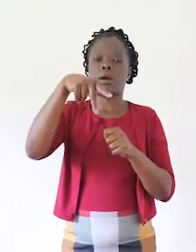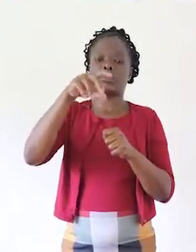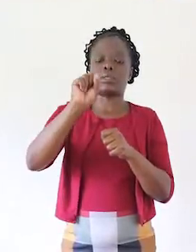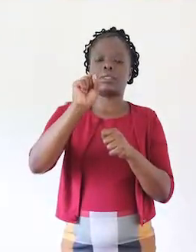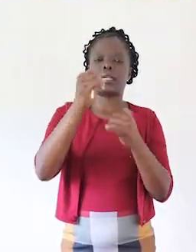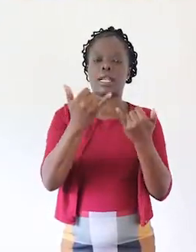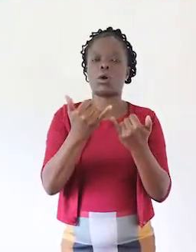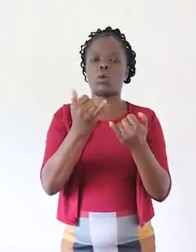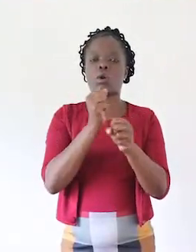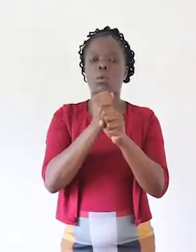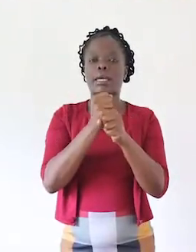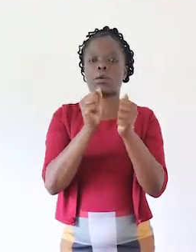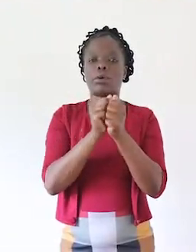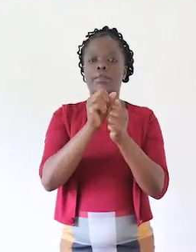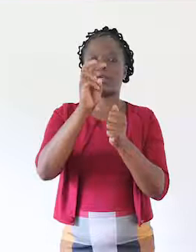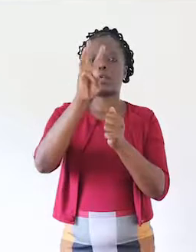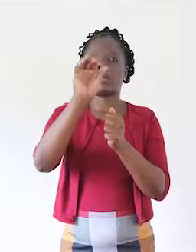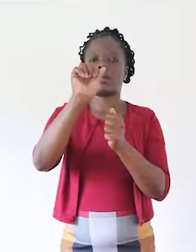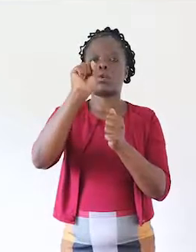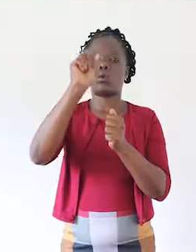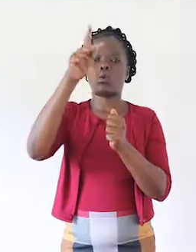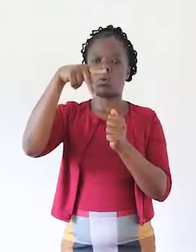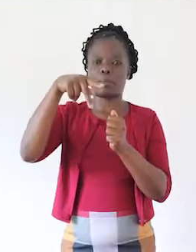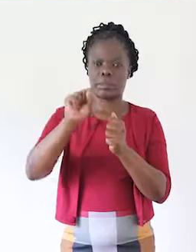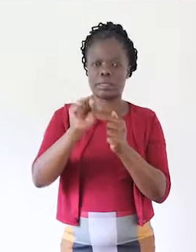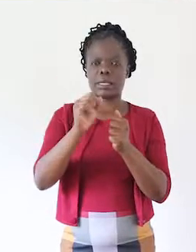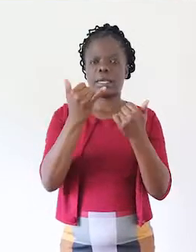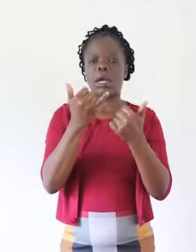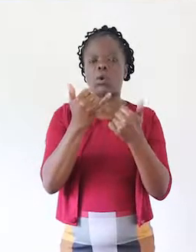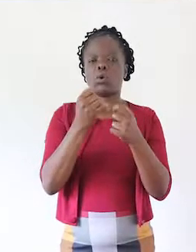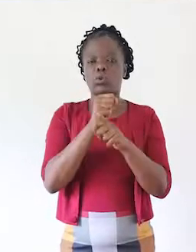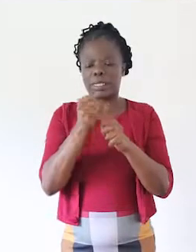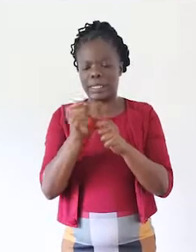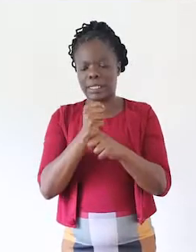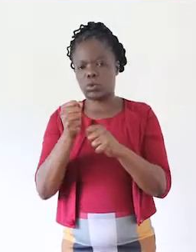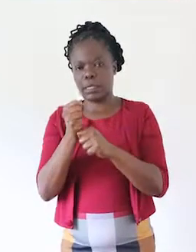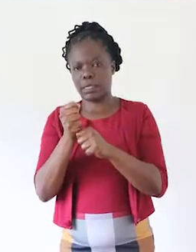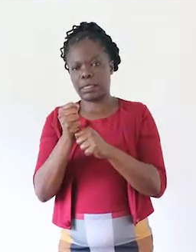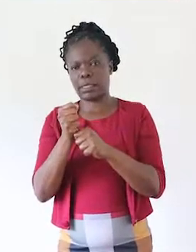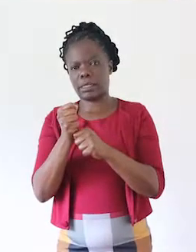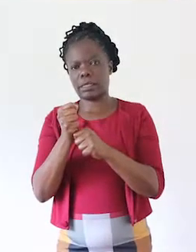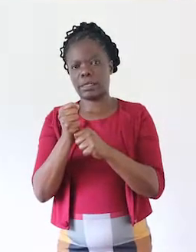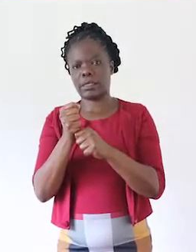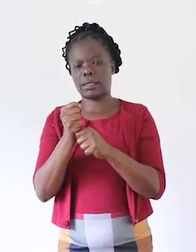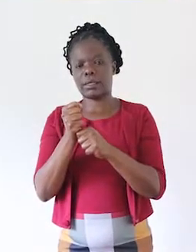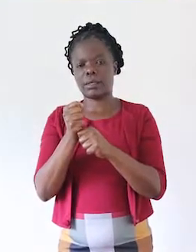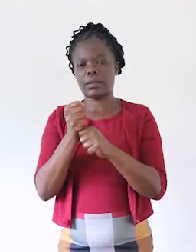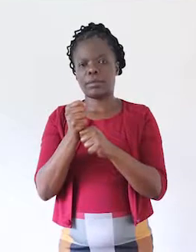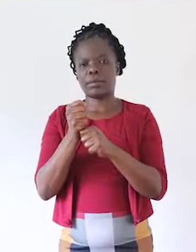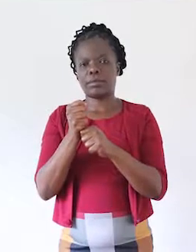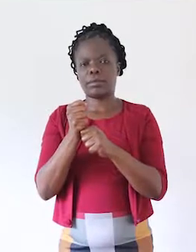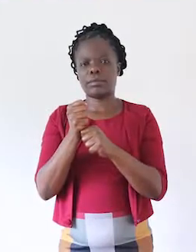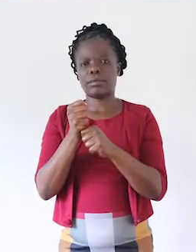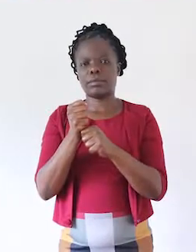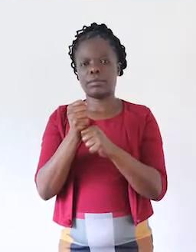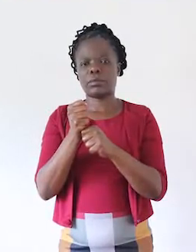are the warps. Now tie here, tie on the rod. Tie this one on the rod. Tie this one